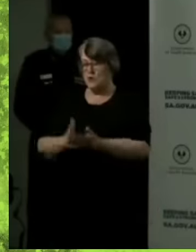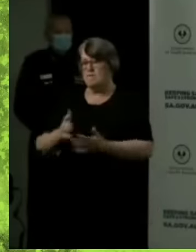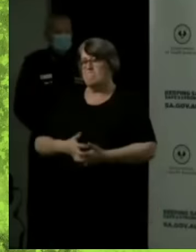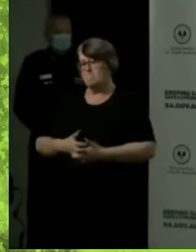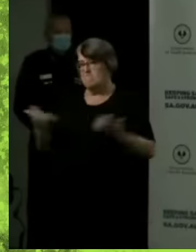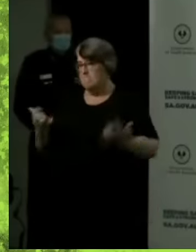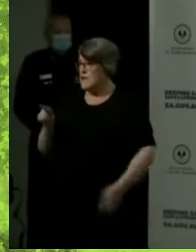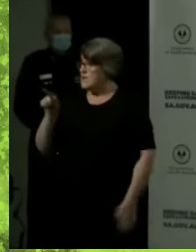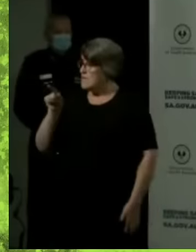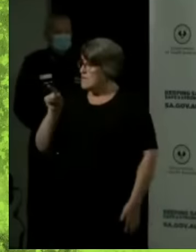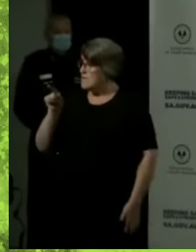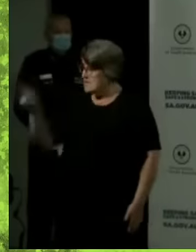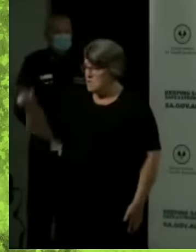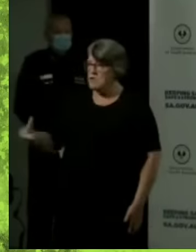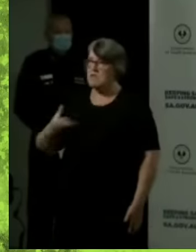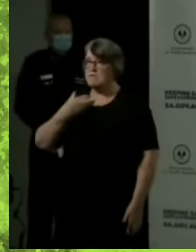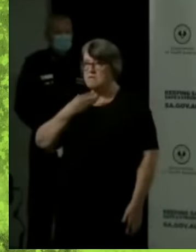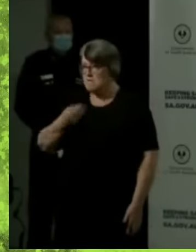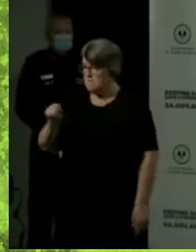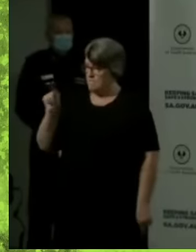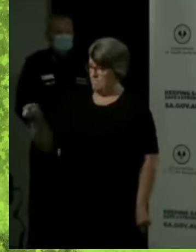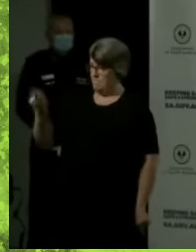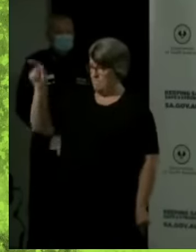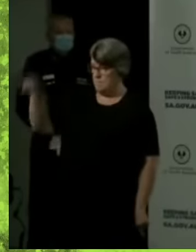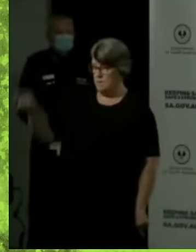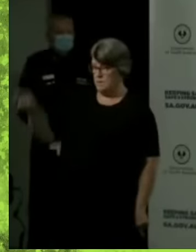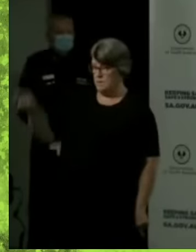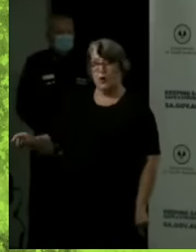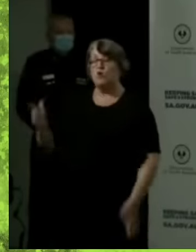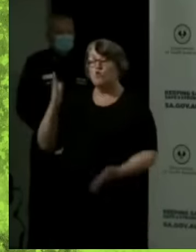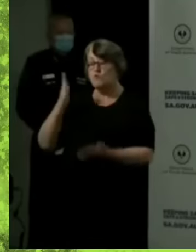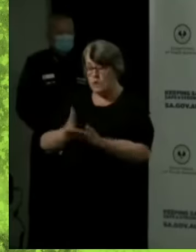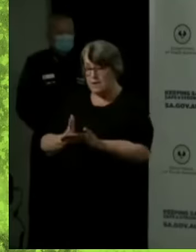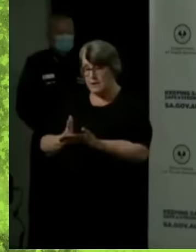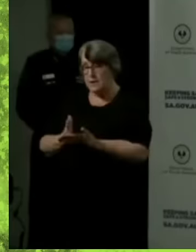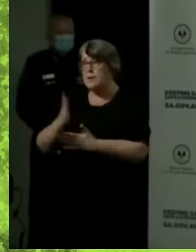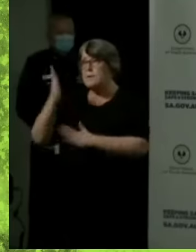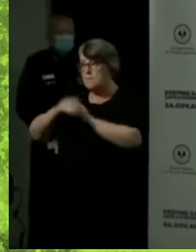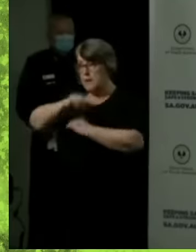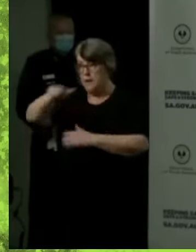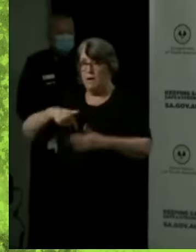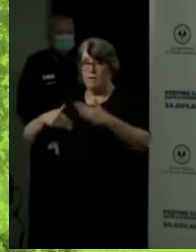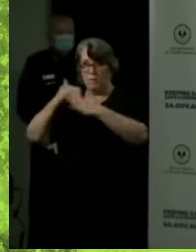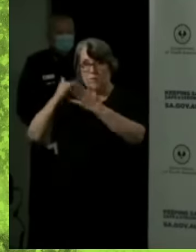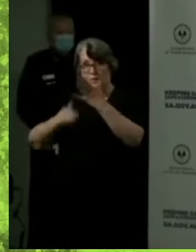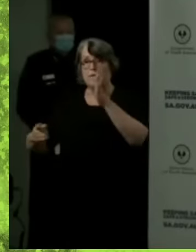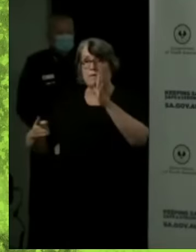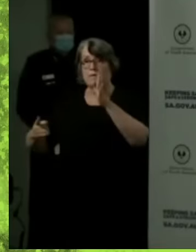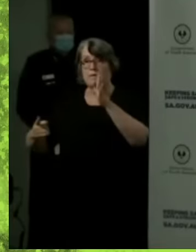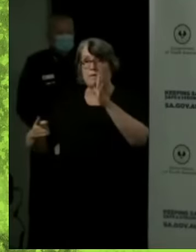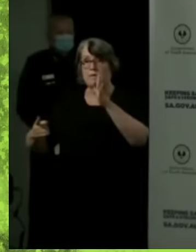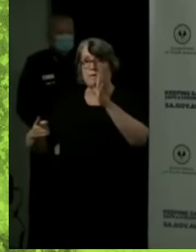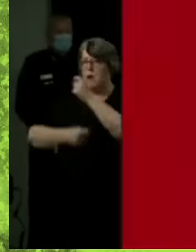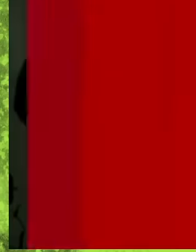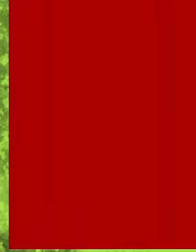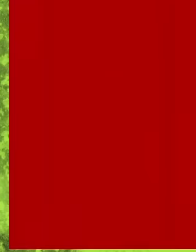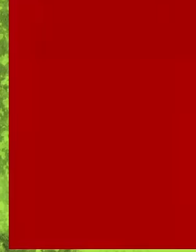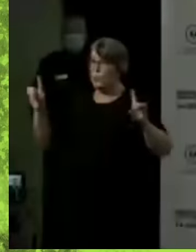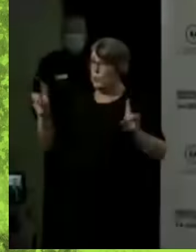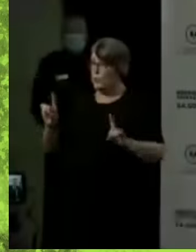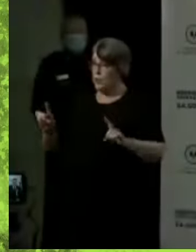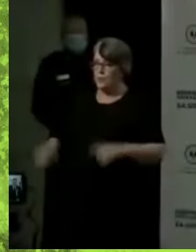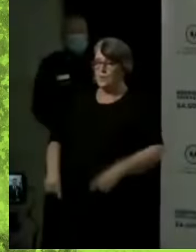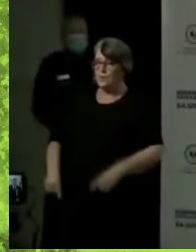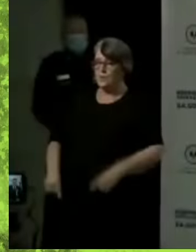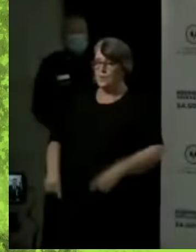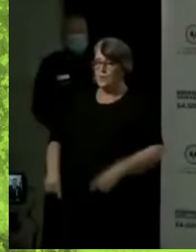The selfish actions of this individual have put our whole state in a very difficult situation. One